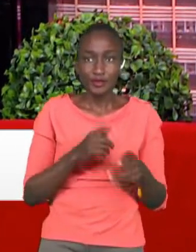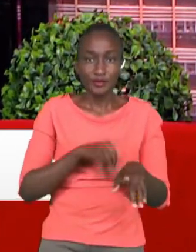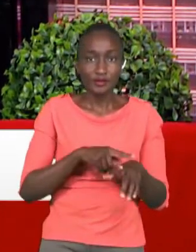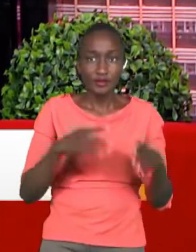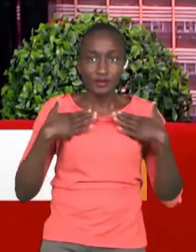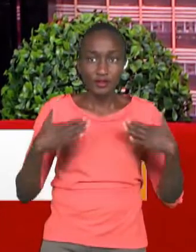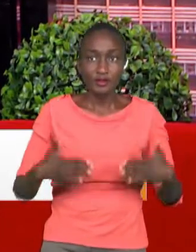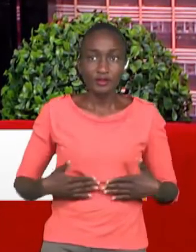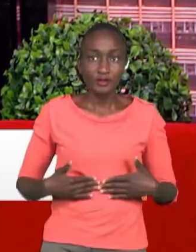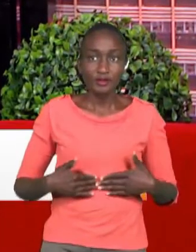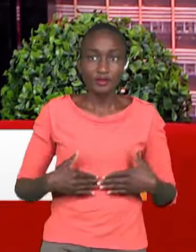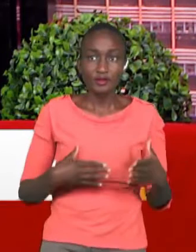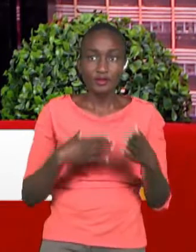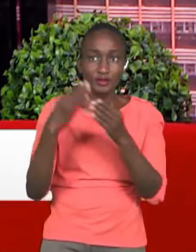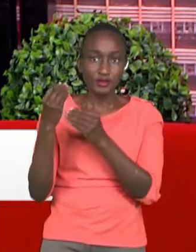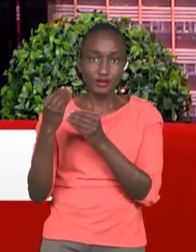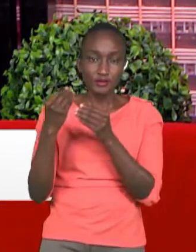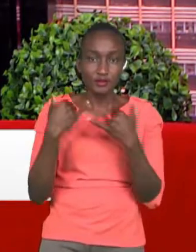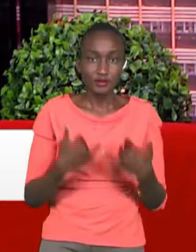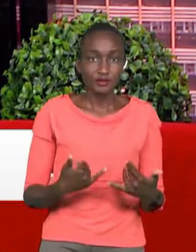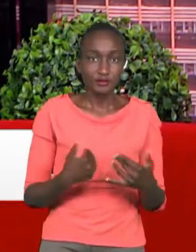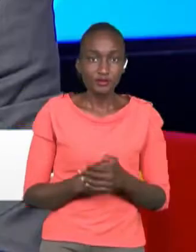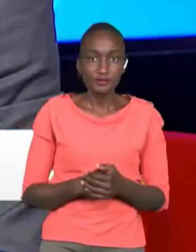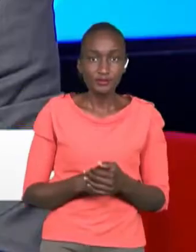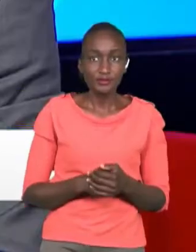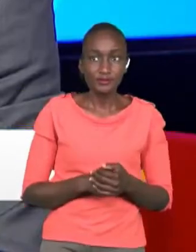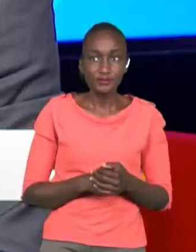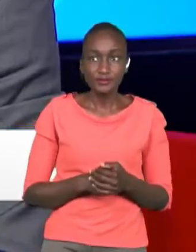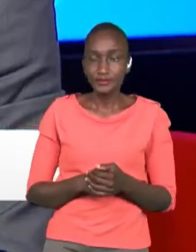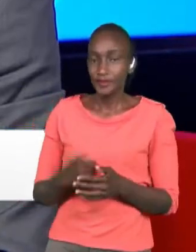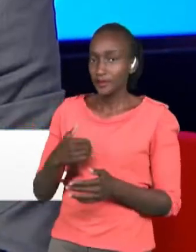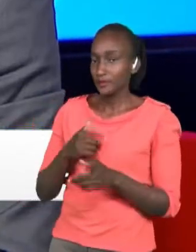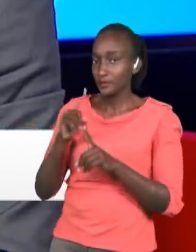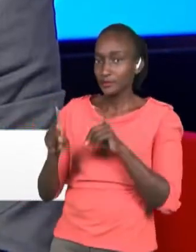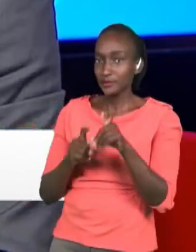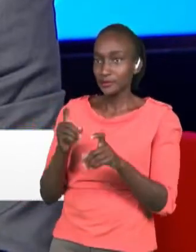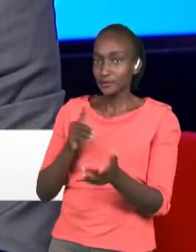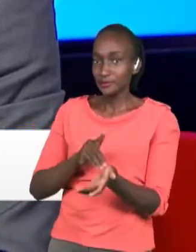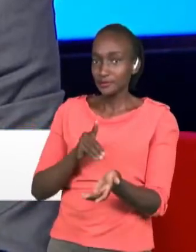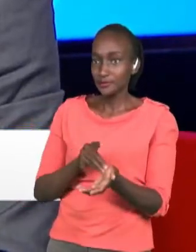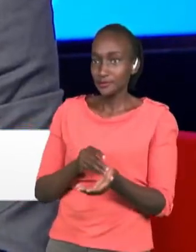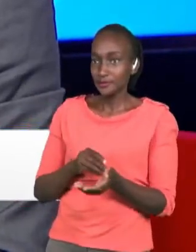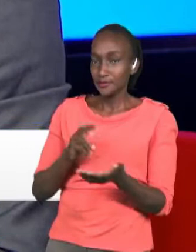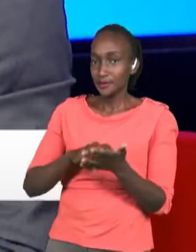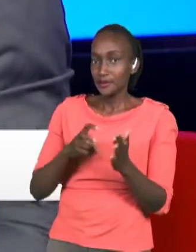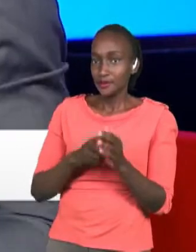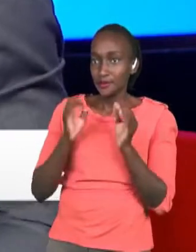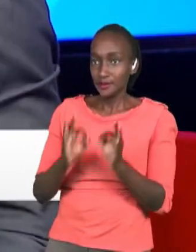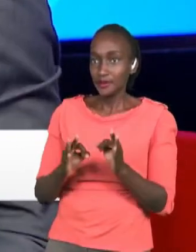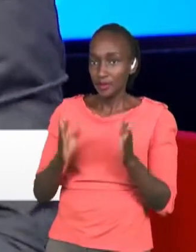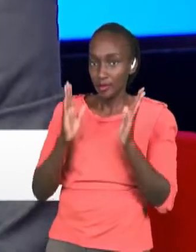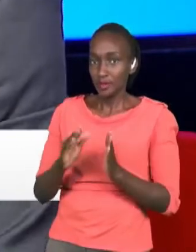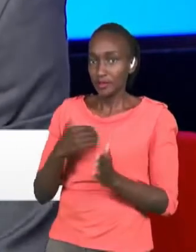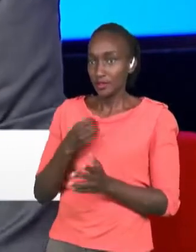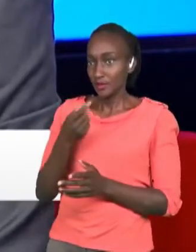to alter the soul leave now. Okay. So I have a question. Dr. Seymour, so does it mean if somebody has a medical